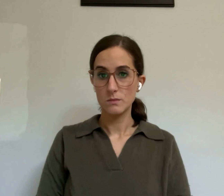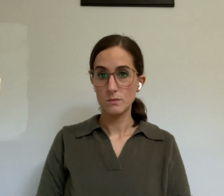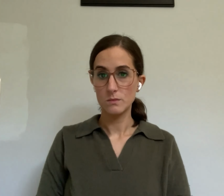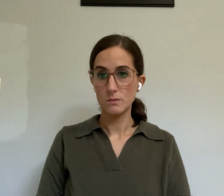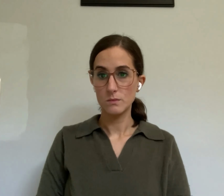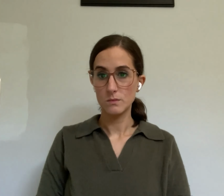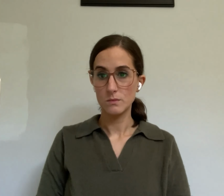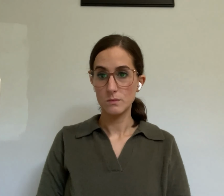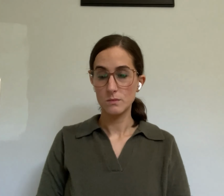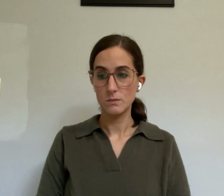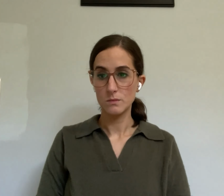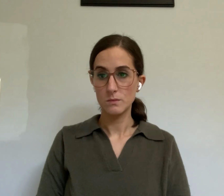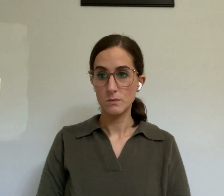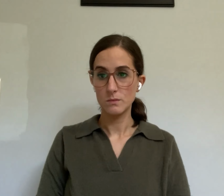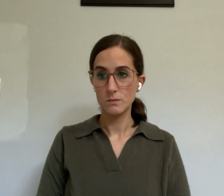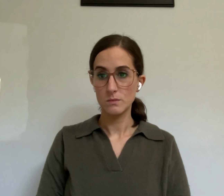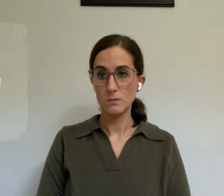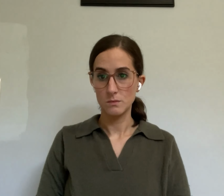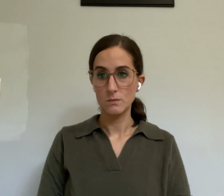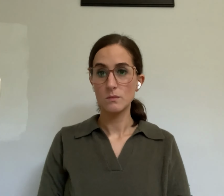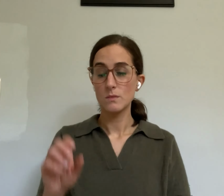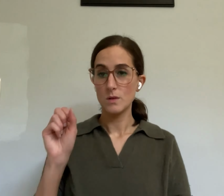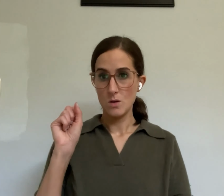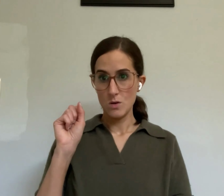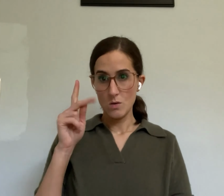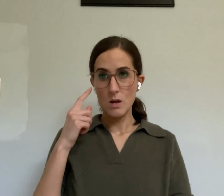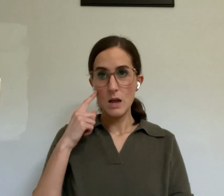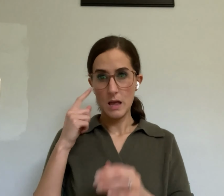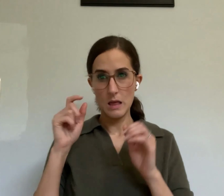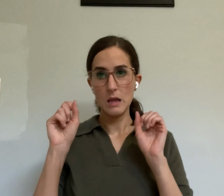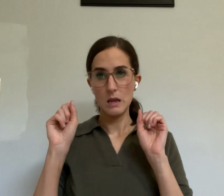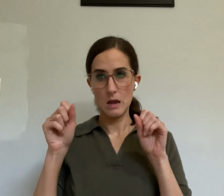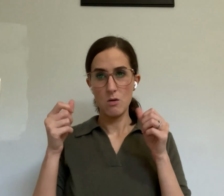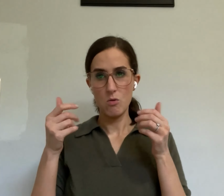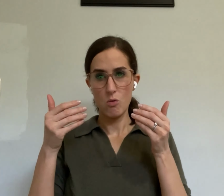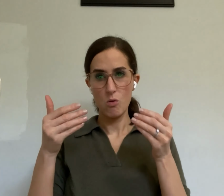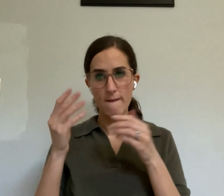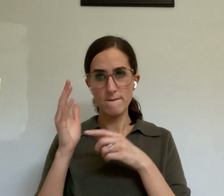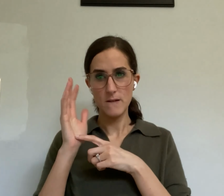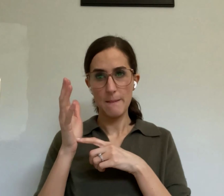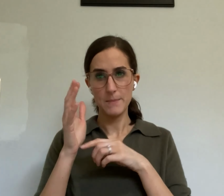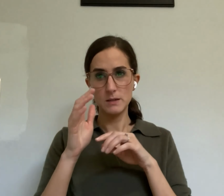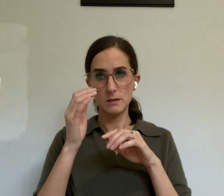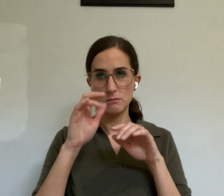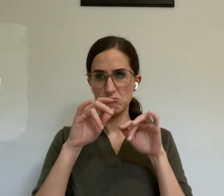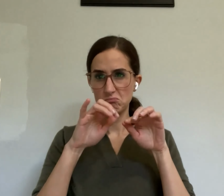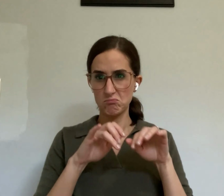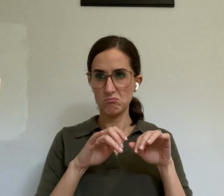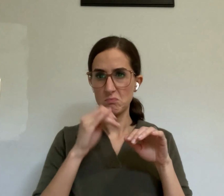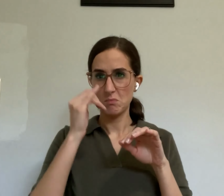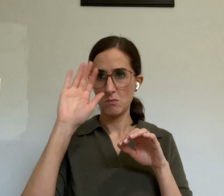Okay, so I think we're good now to take the 5 minutes. Ahora sí, los 5 minutos.